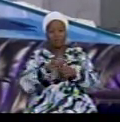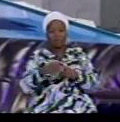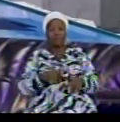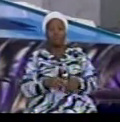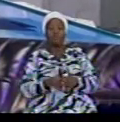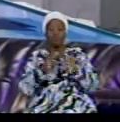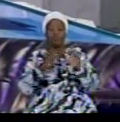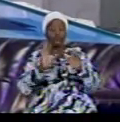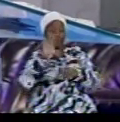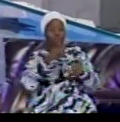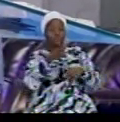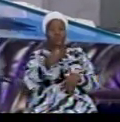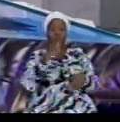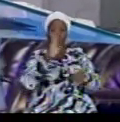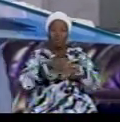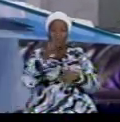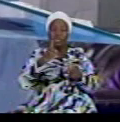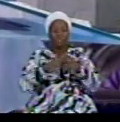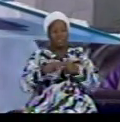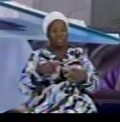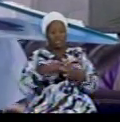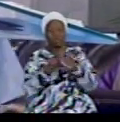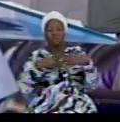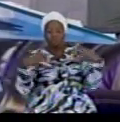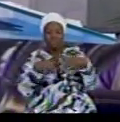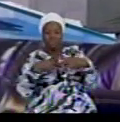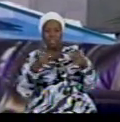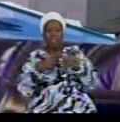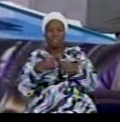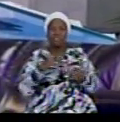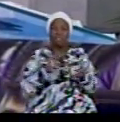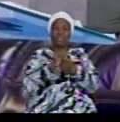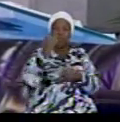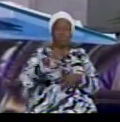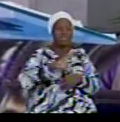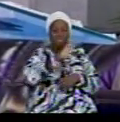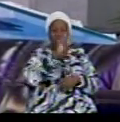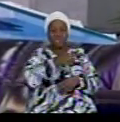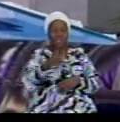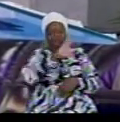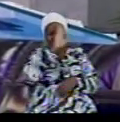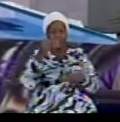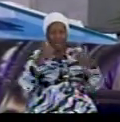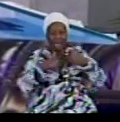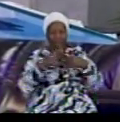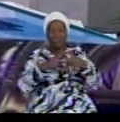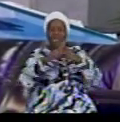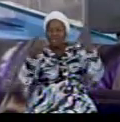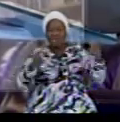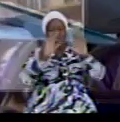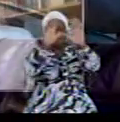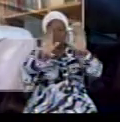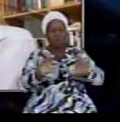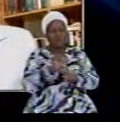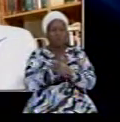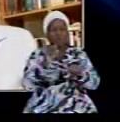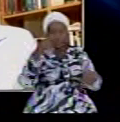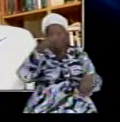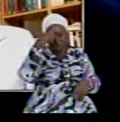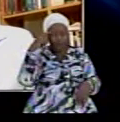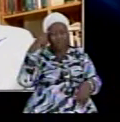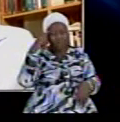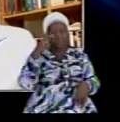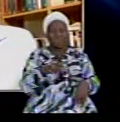pounce on them, they begin to tremble. That's why they never have incredible miracles,